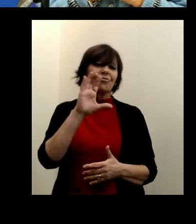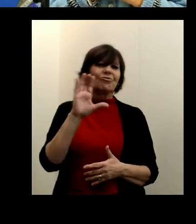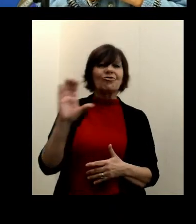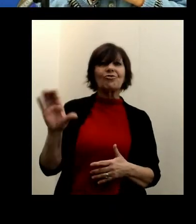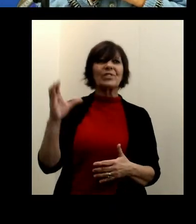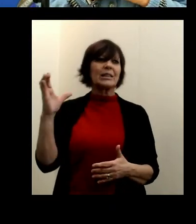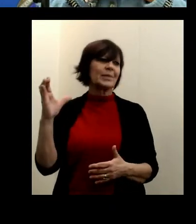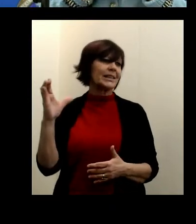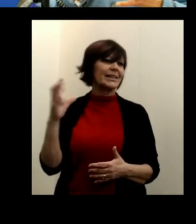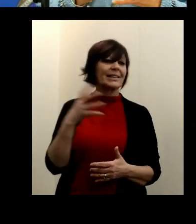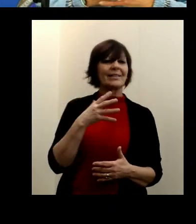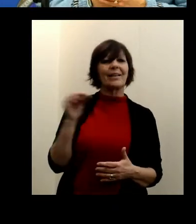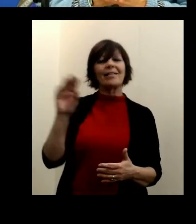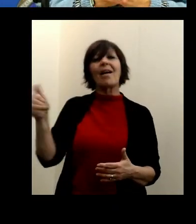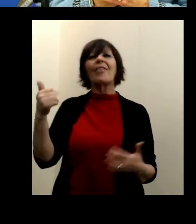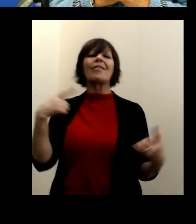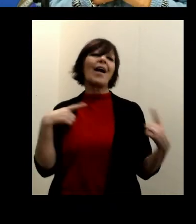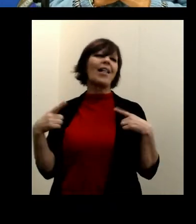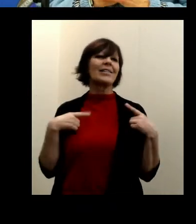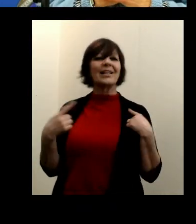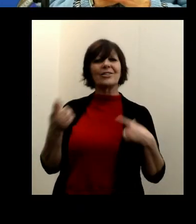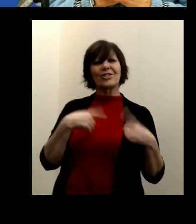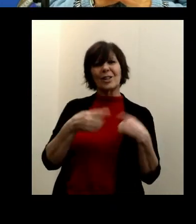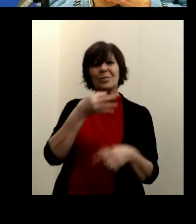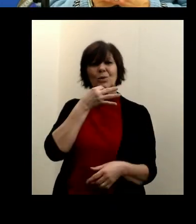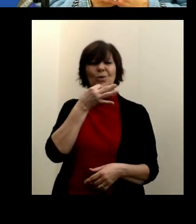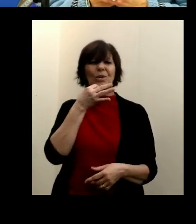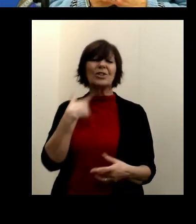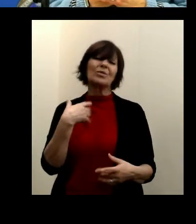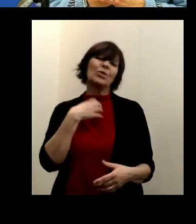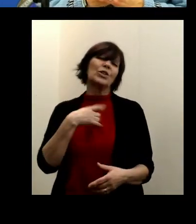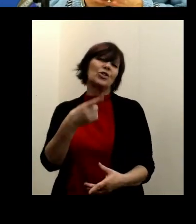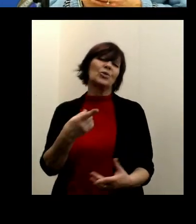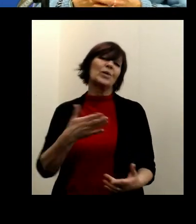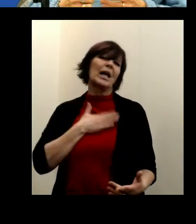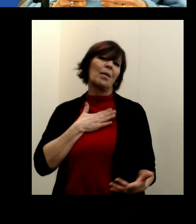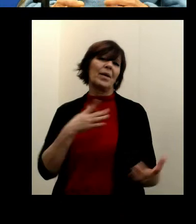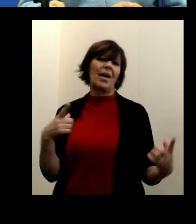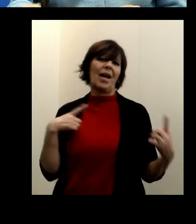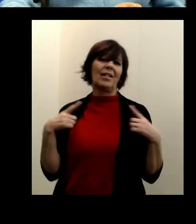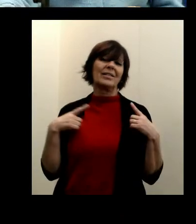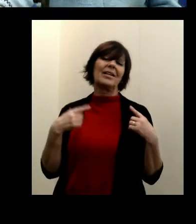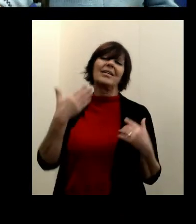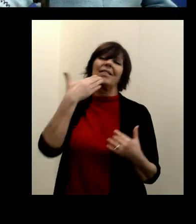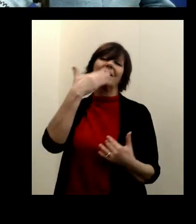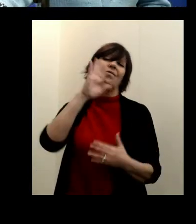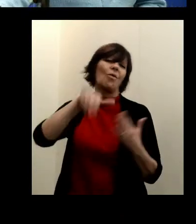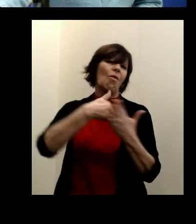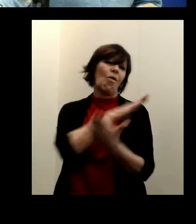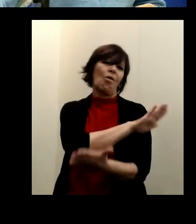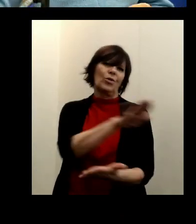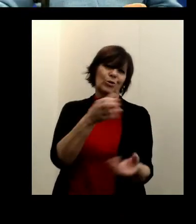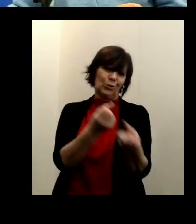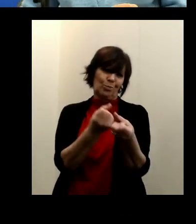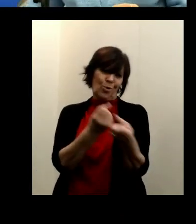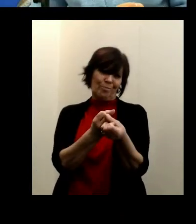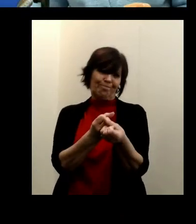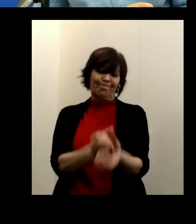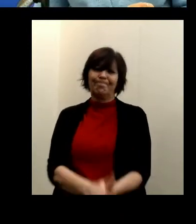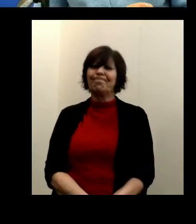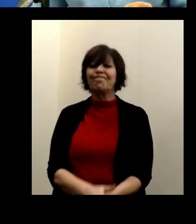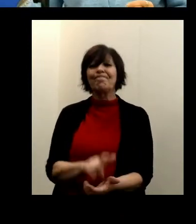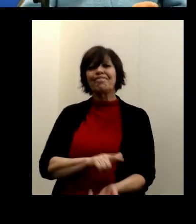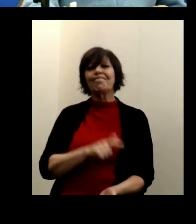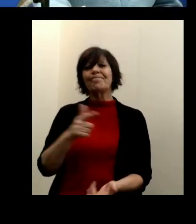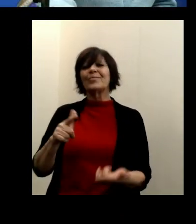and other holidays are coming up, so just want to wish you a happy holiday, and thank you so much for all your support. So I will turn